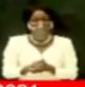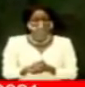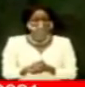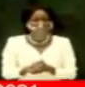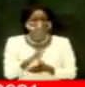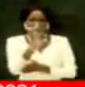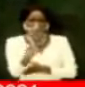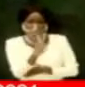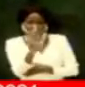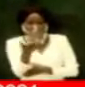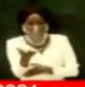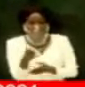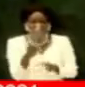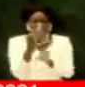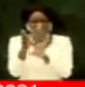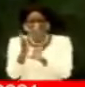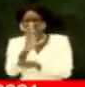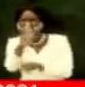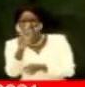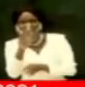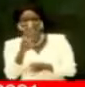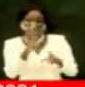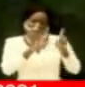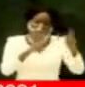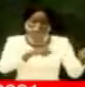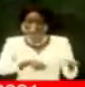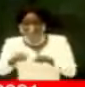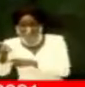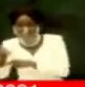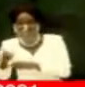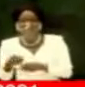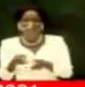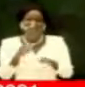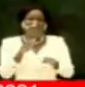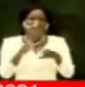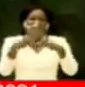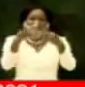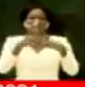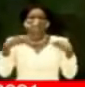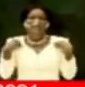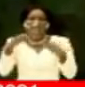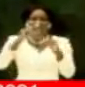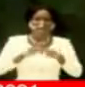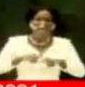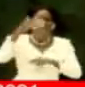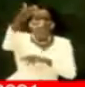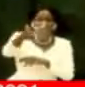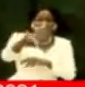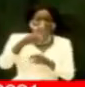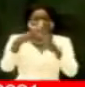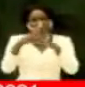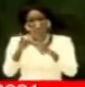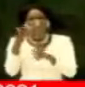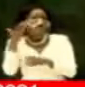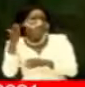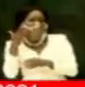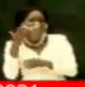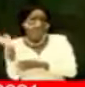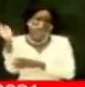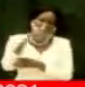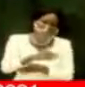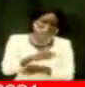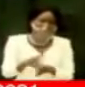who with disabilities, different disabilities, and those also who have that condition of albinism, that they get the